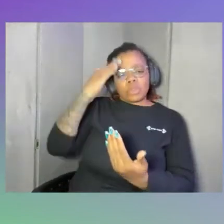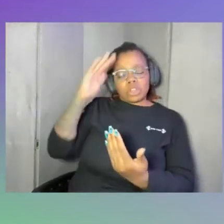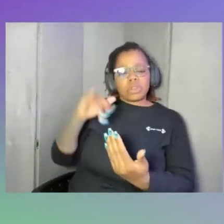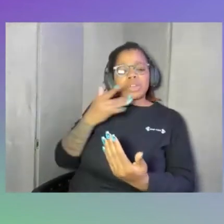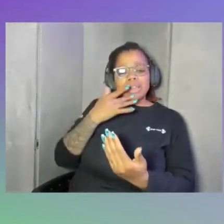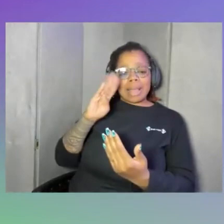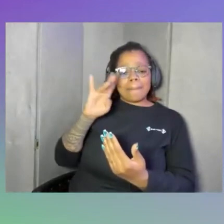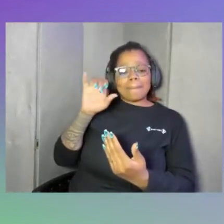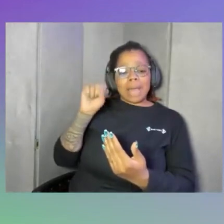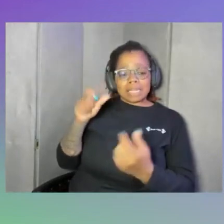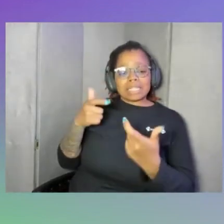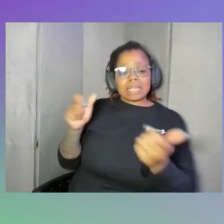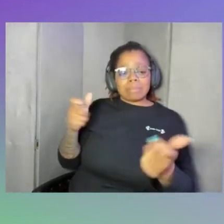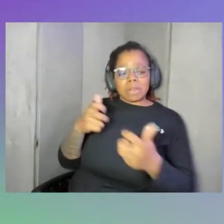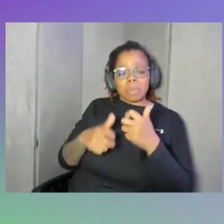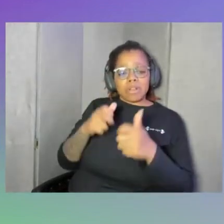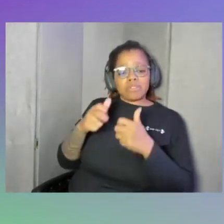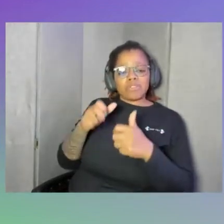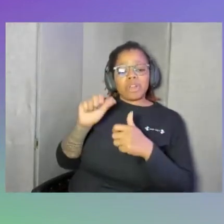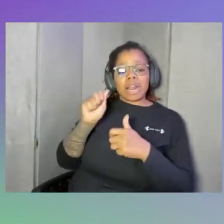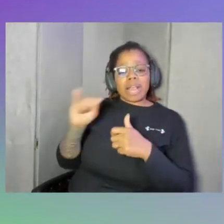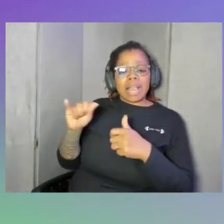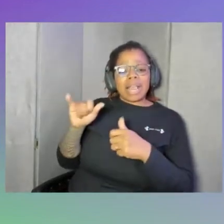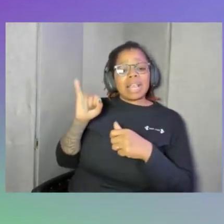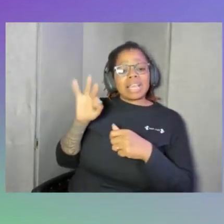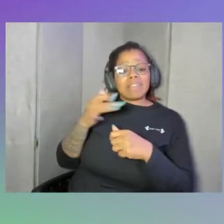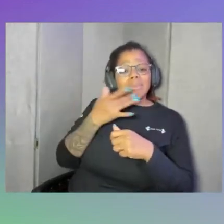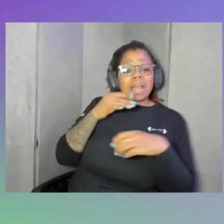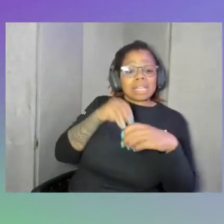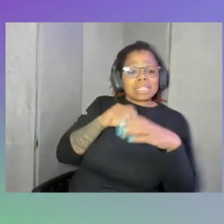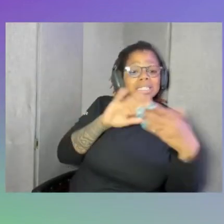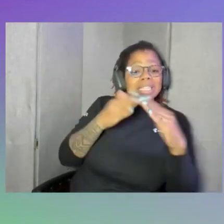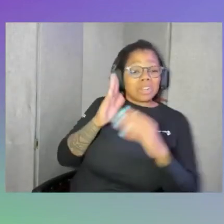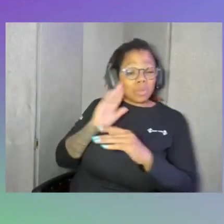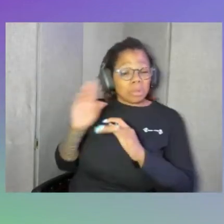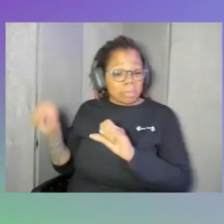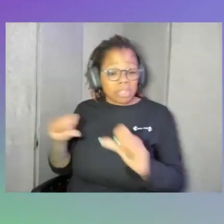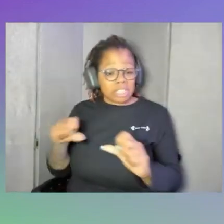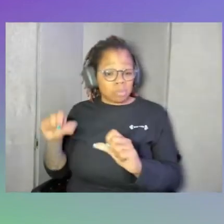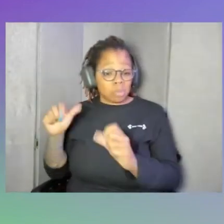problem in AI. As long as bias exists in society, will that ever be possible?